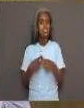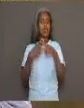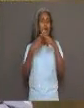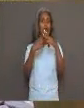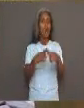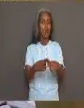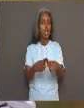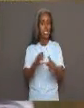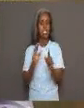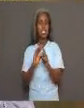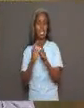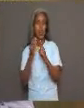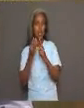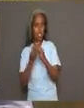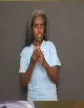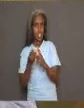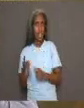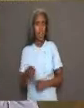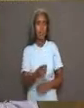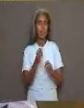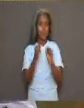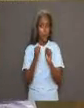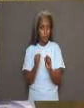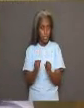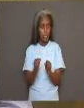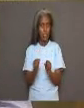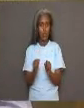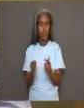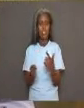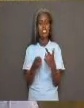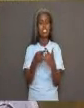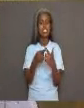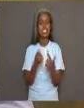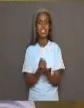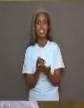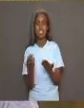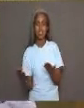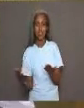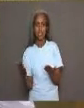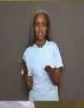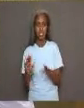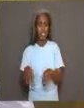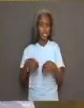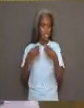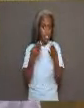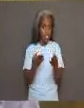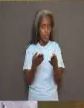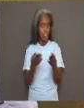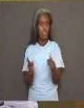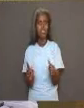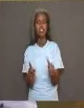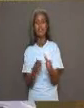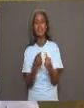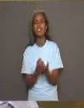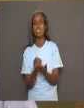It is called the conditional probability of the second event,